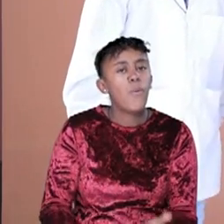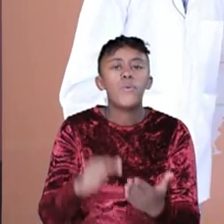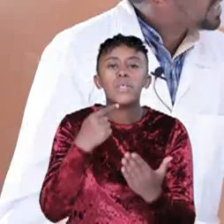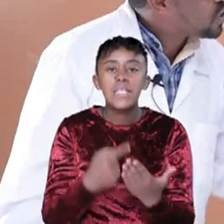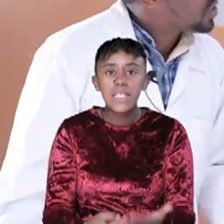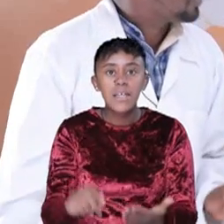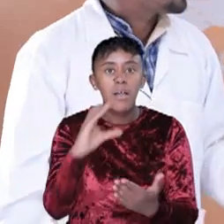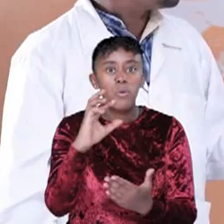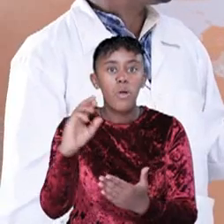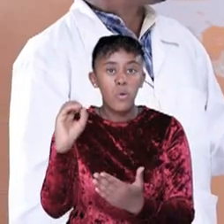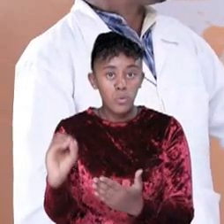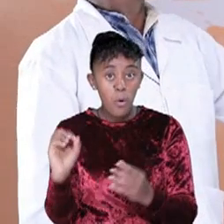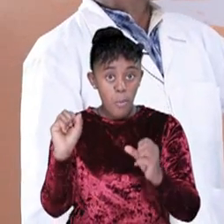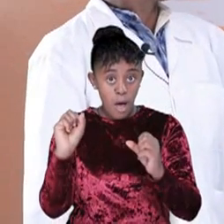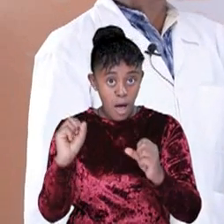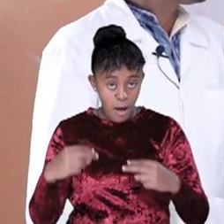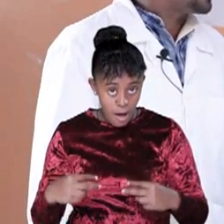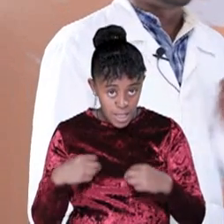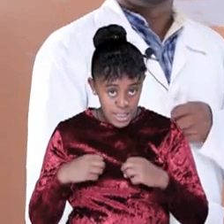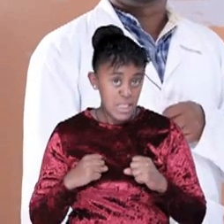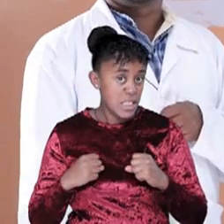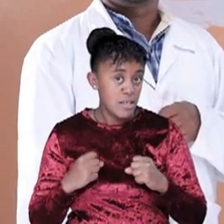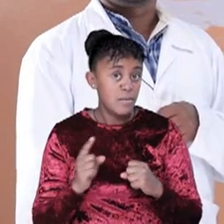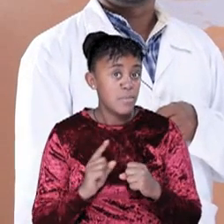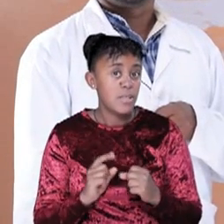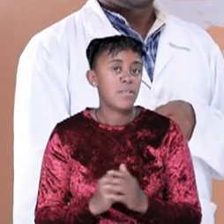So this cathode ray oscilloscope have electron gun.